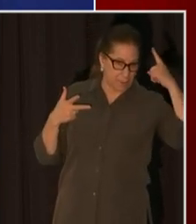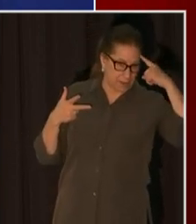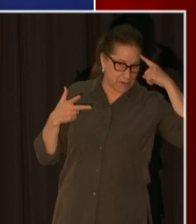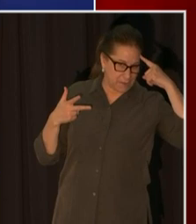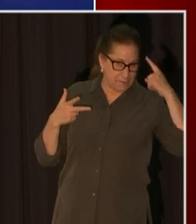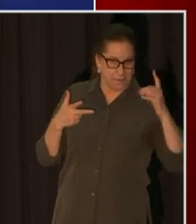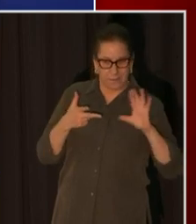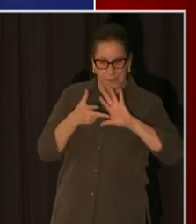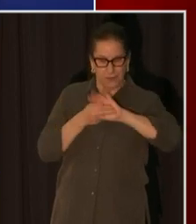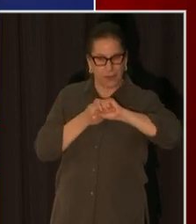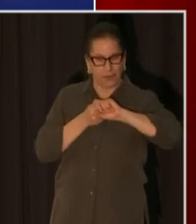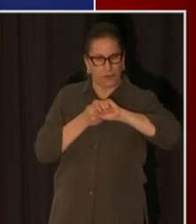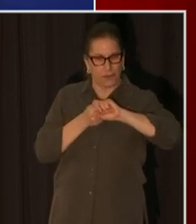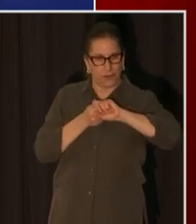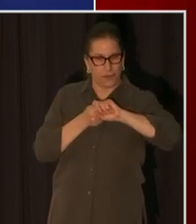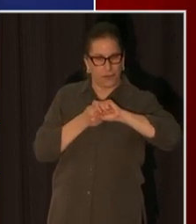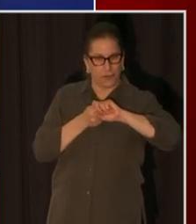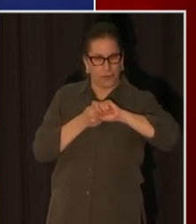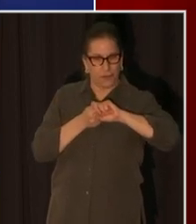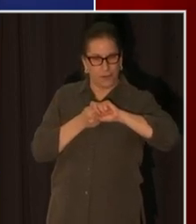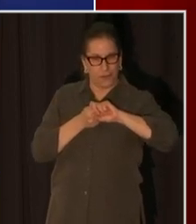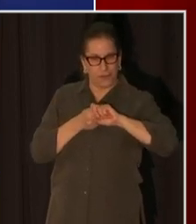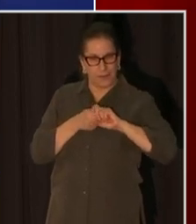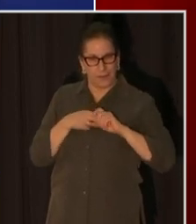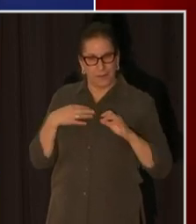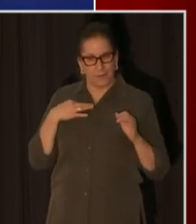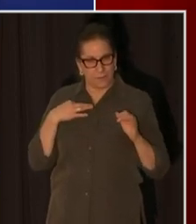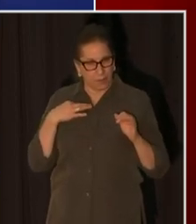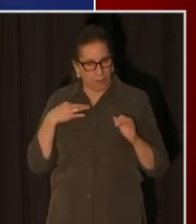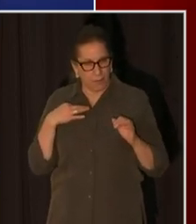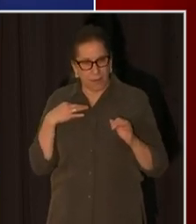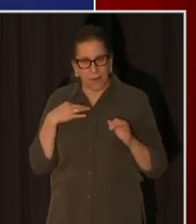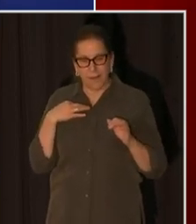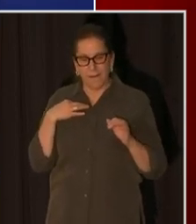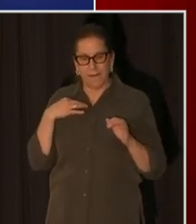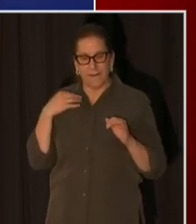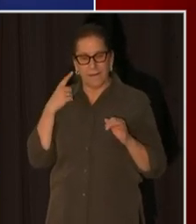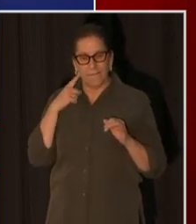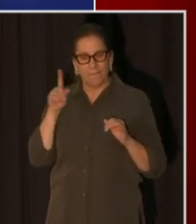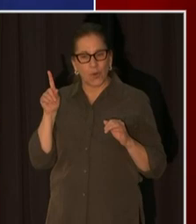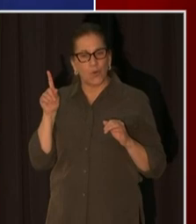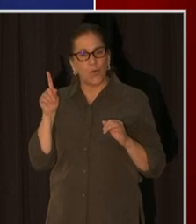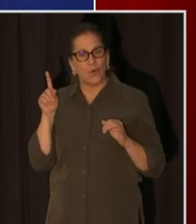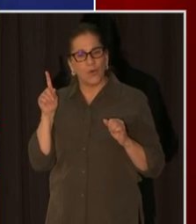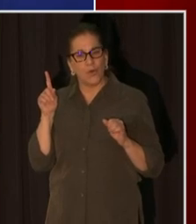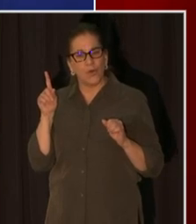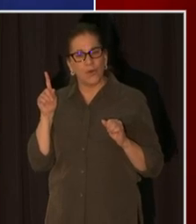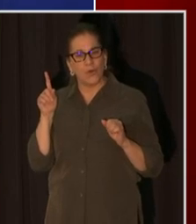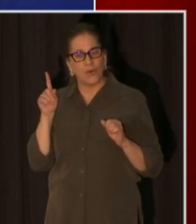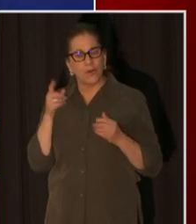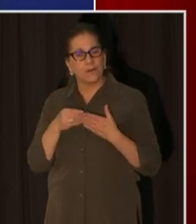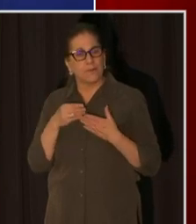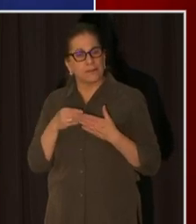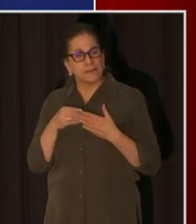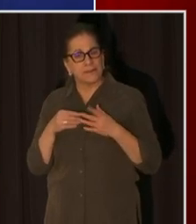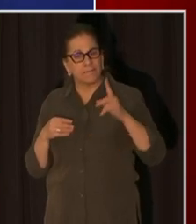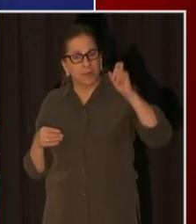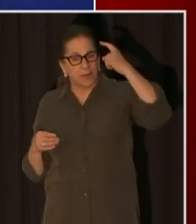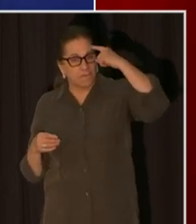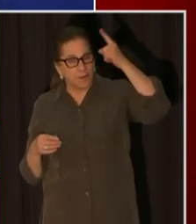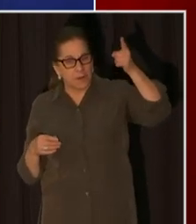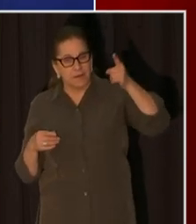they're letting that revenue go. But the reality is, we're all in this